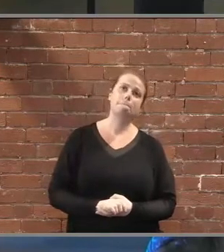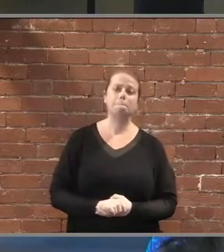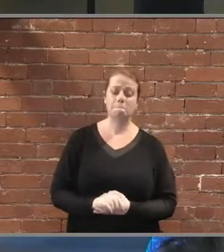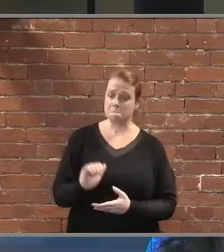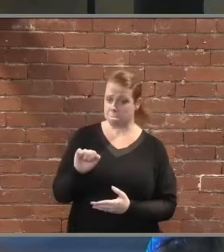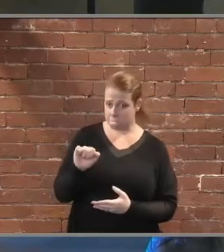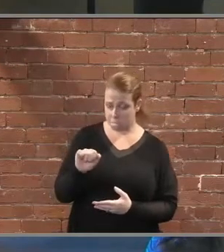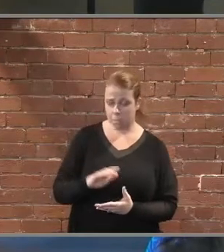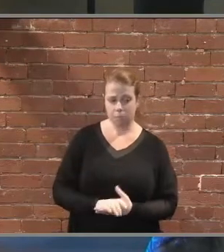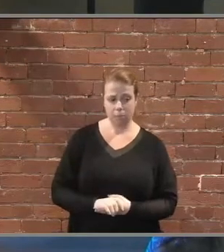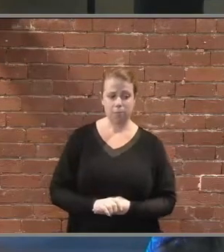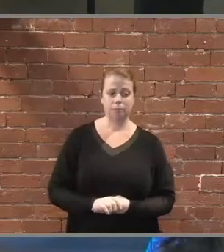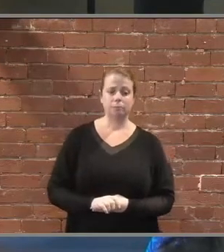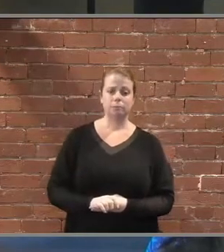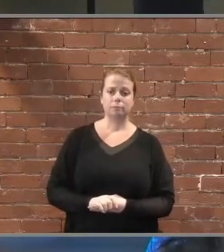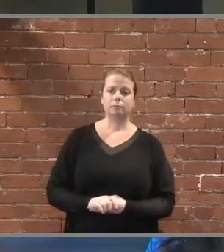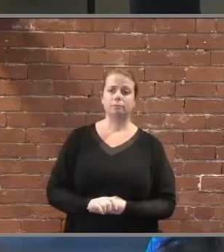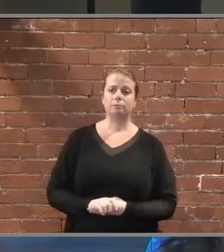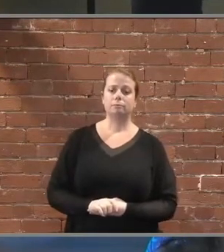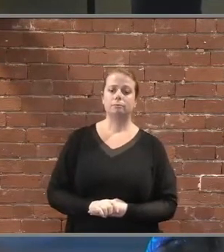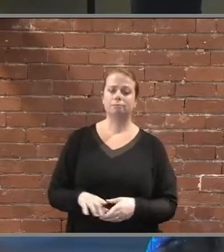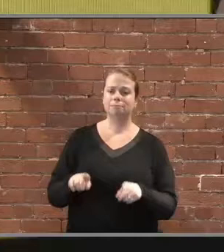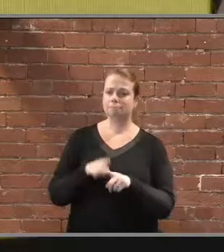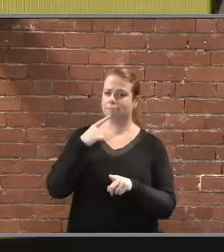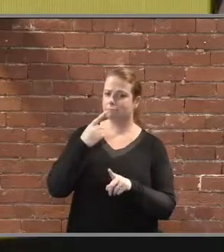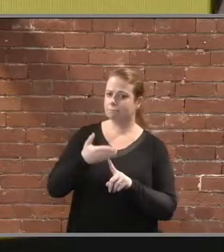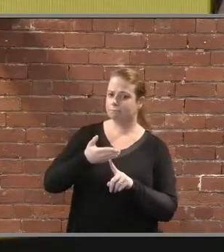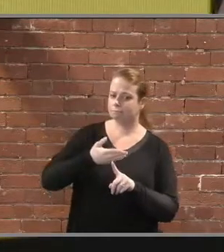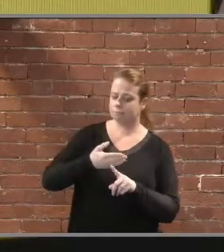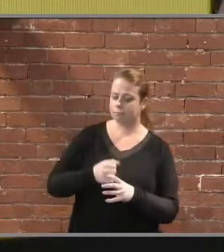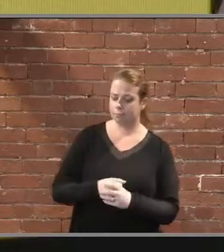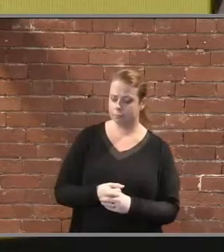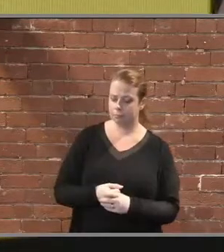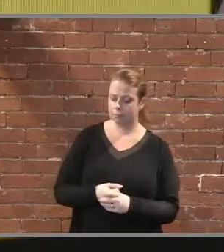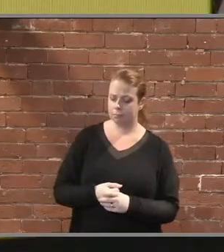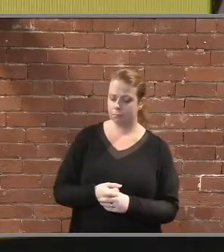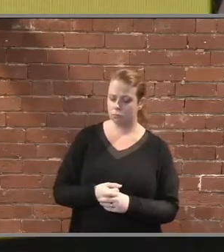Yeah, I guess, as I sort of touched on before, I think it's really